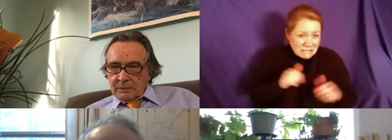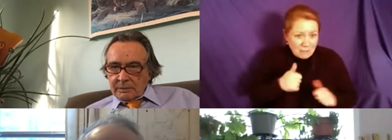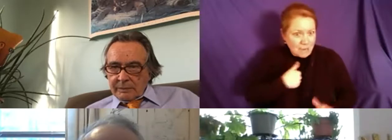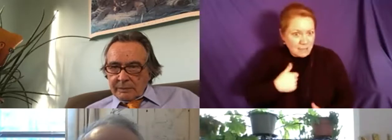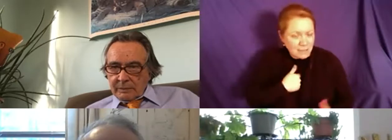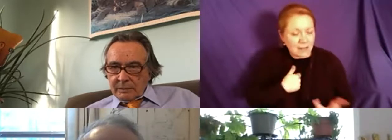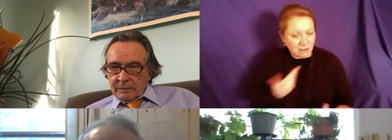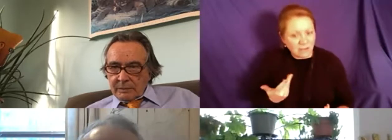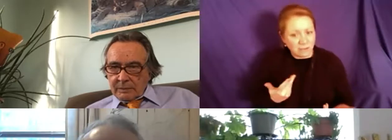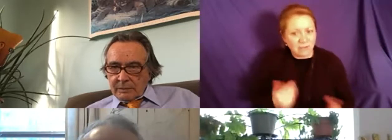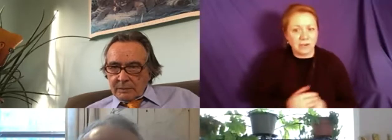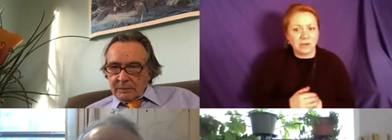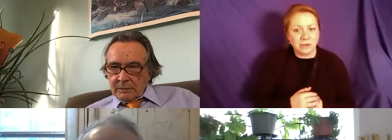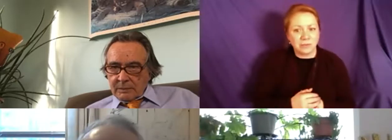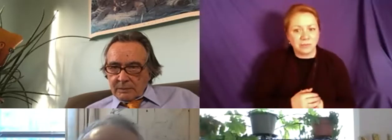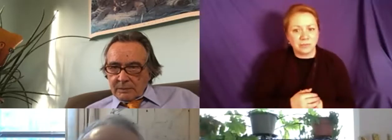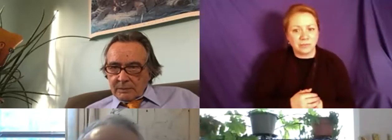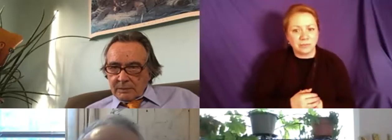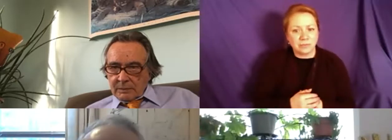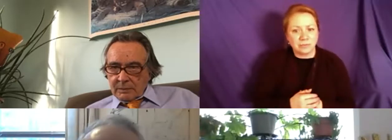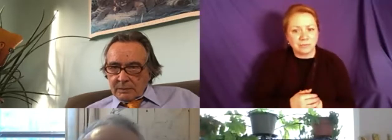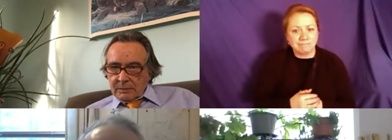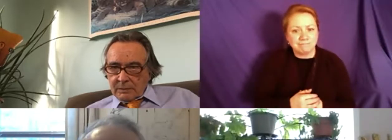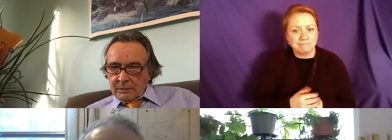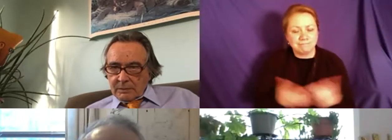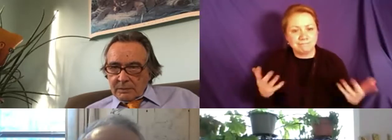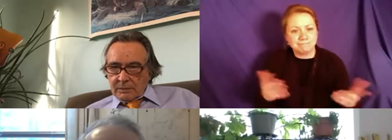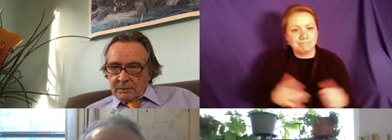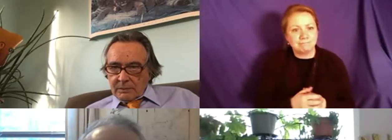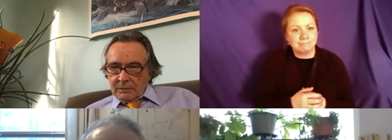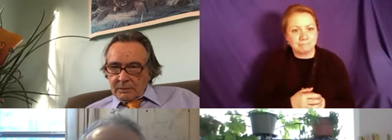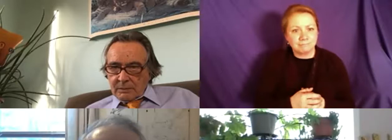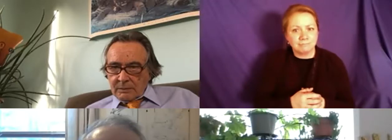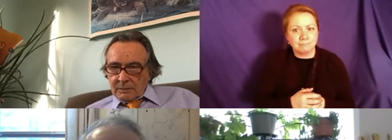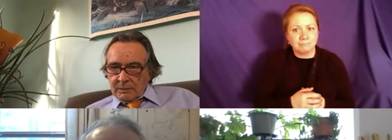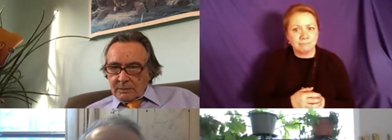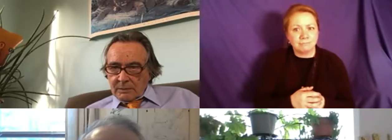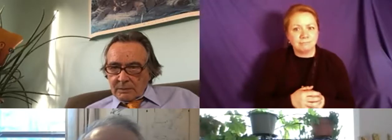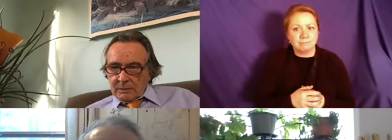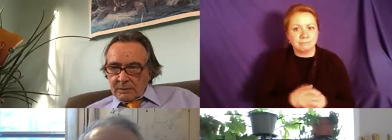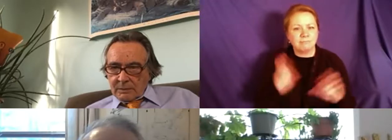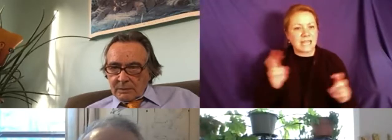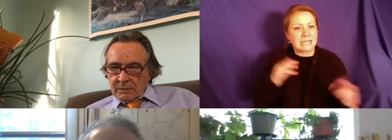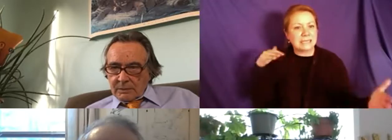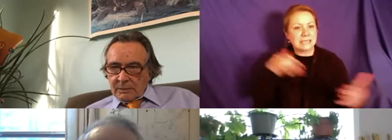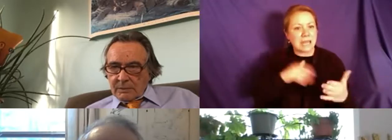you know, it's... it's a study in human